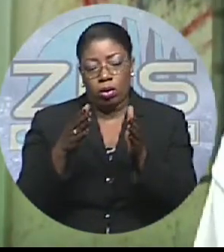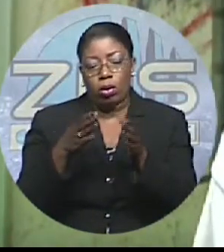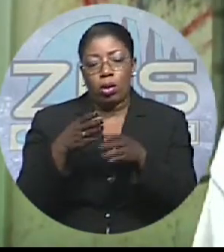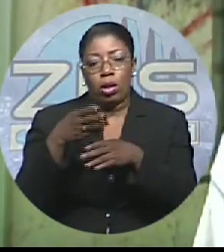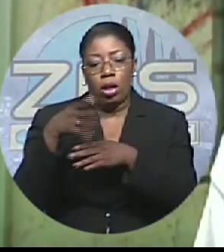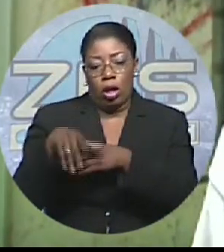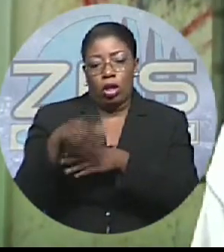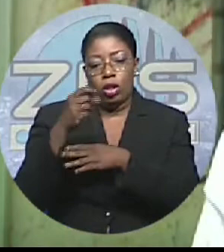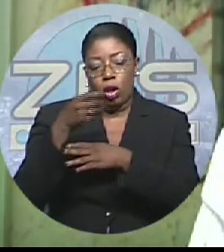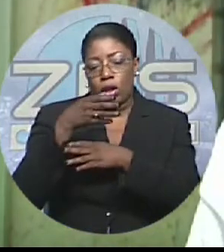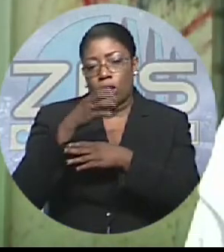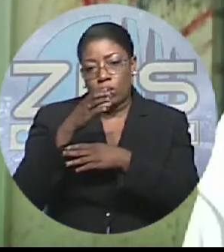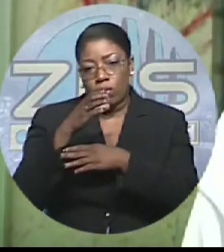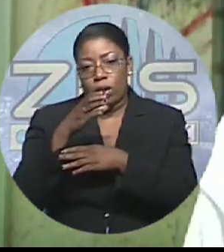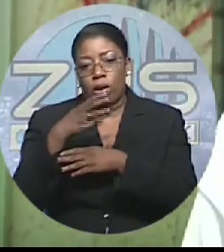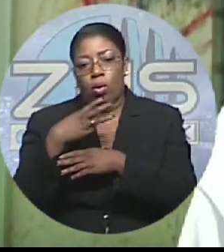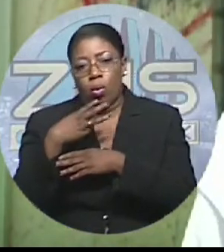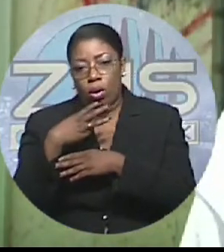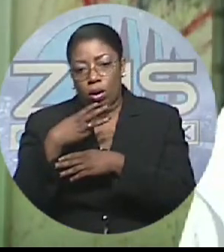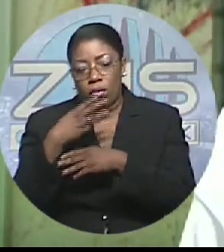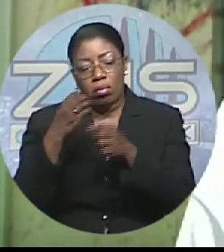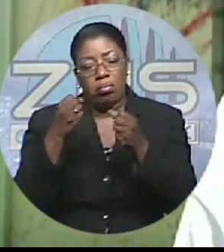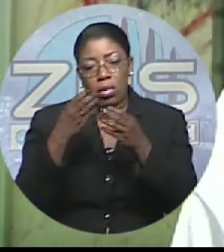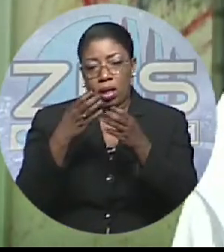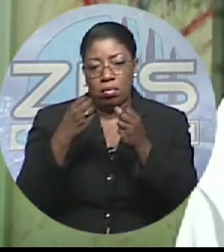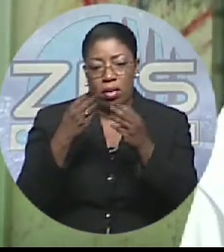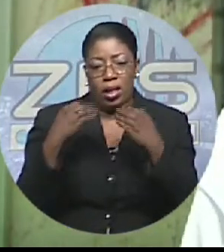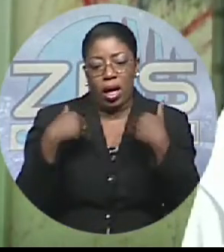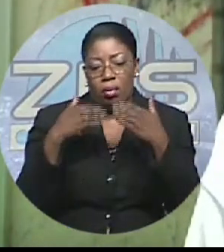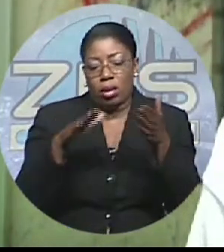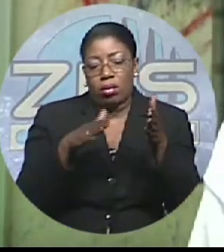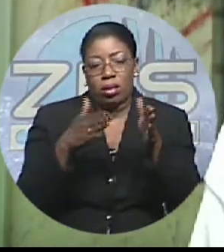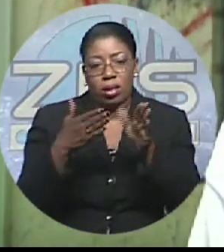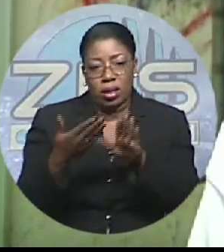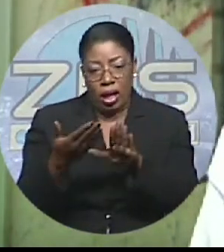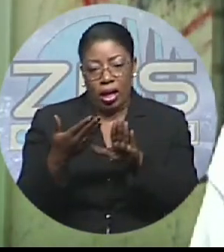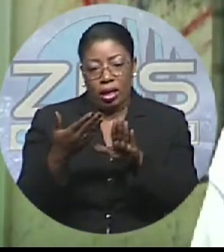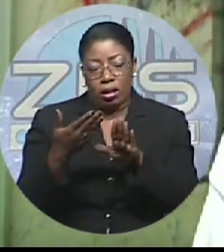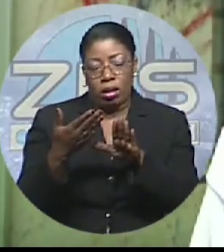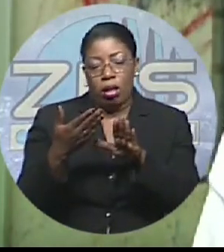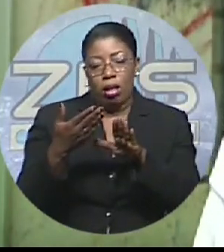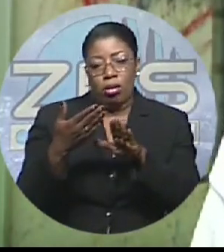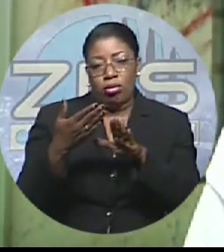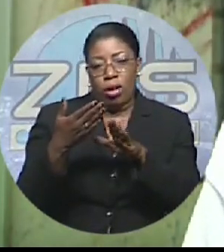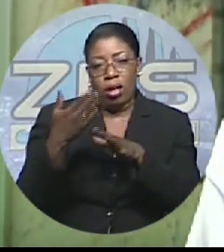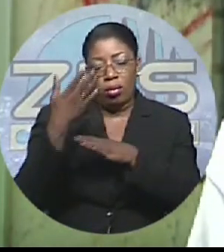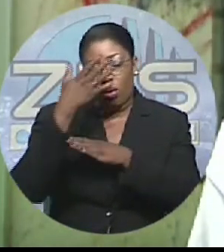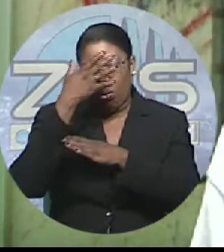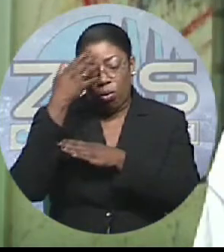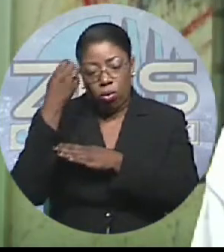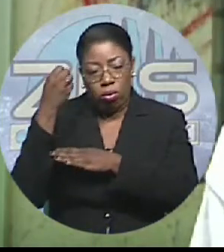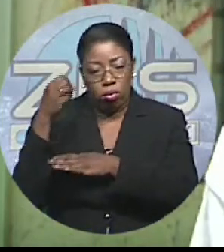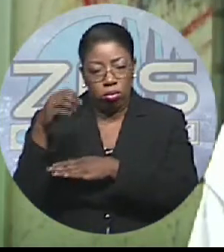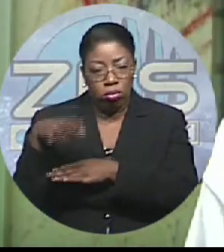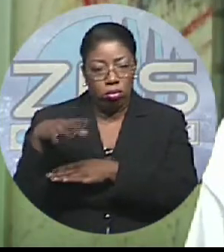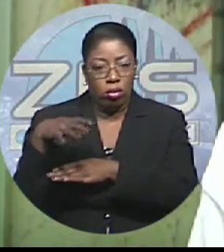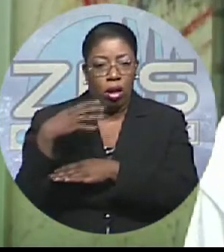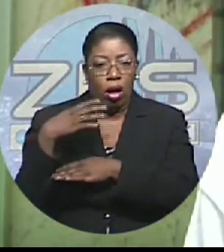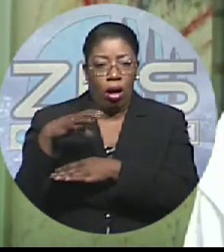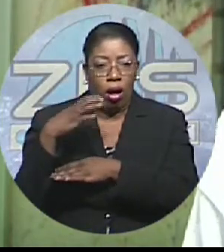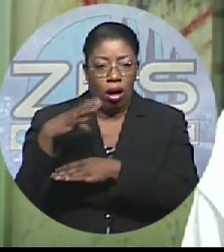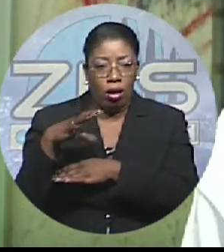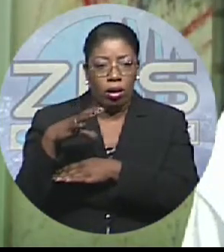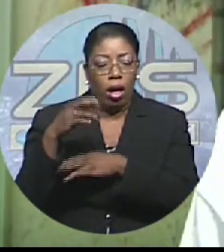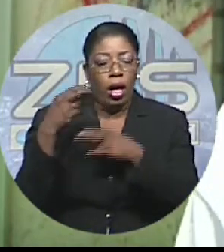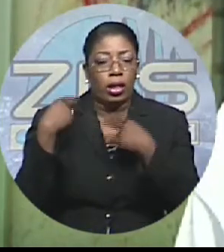can get water. We have had countless of animals die from heat stroke during the summer months due to the fact that the owner just